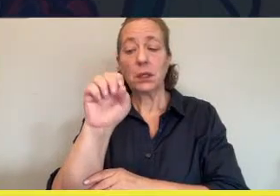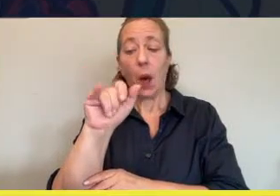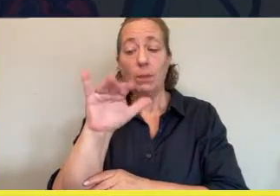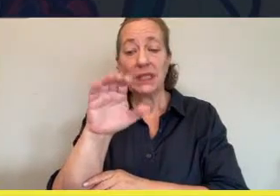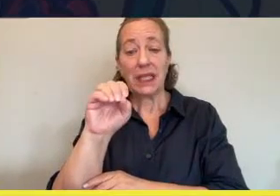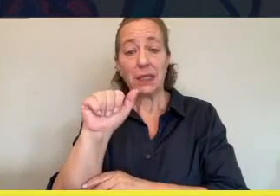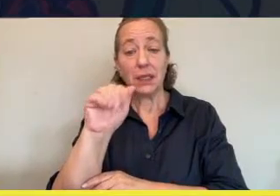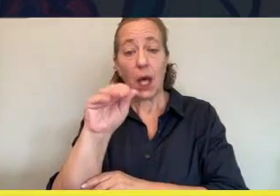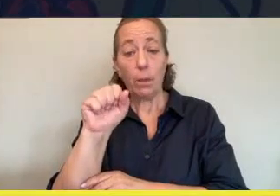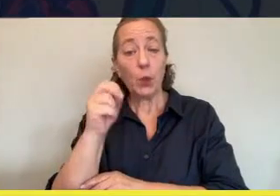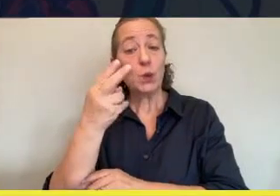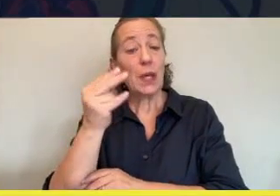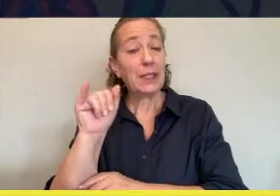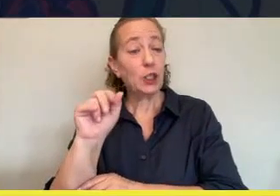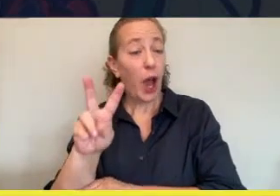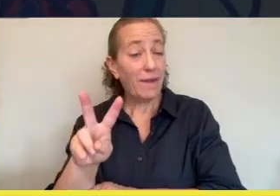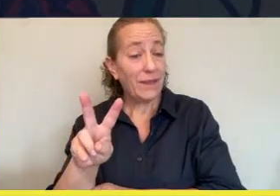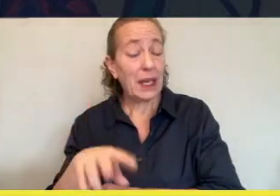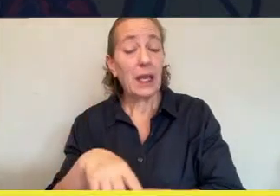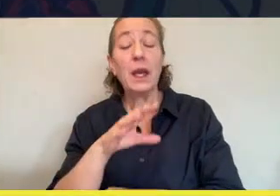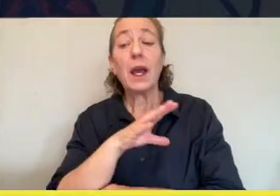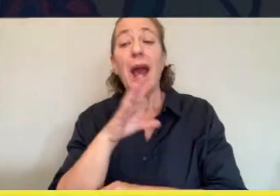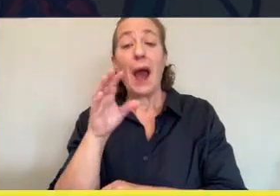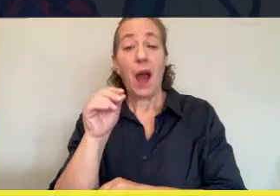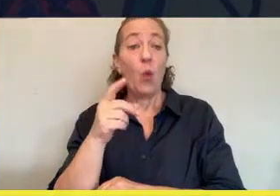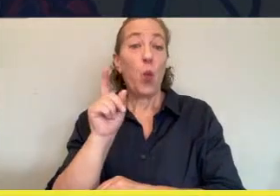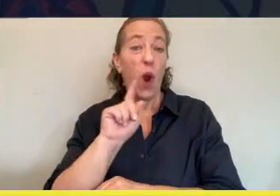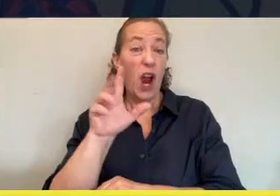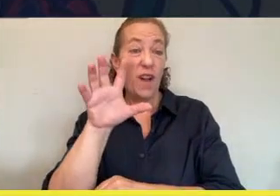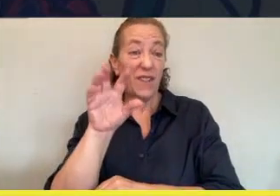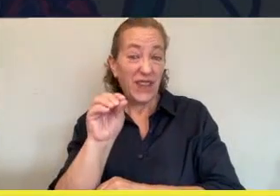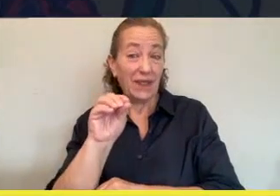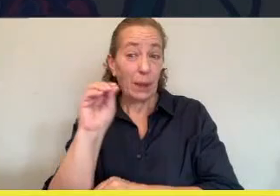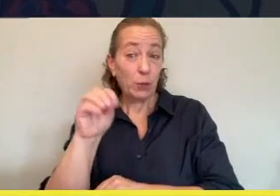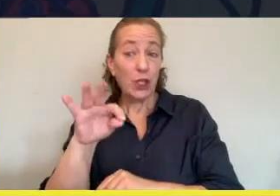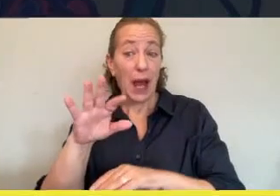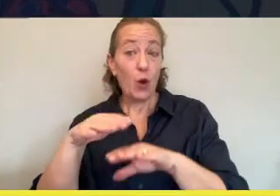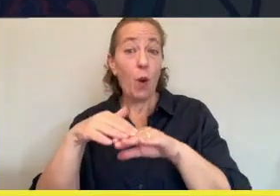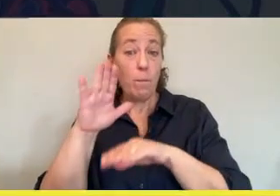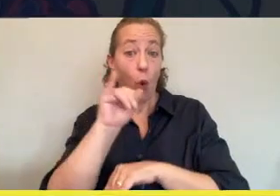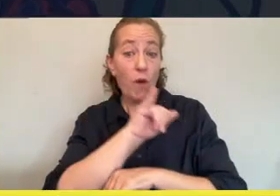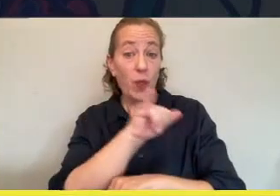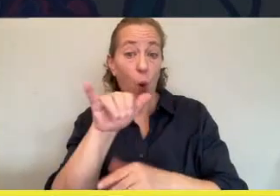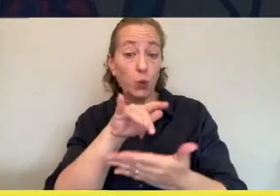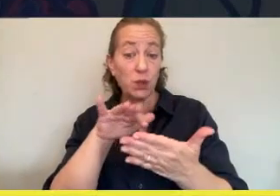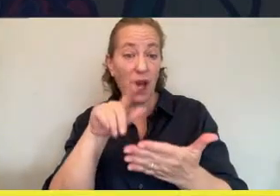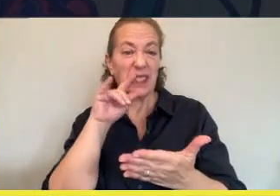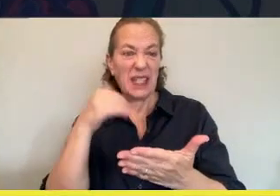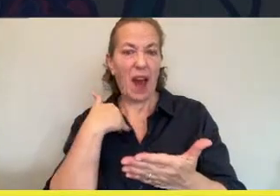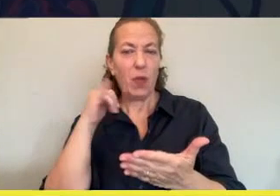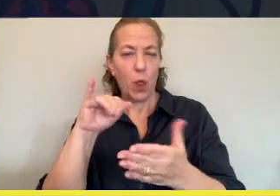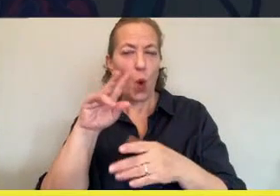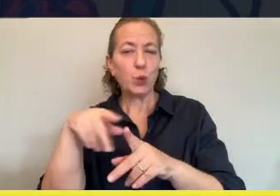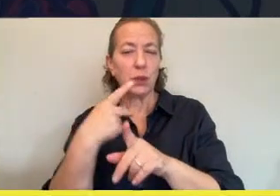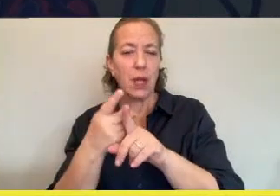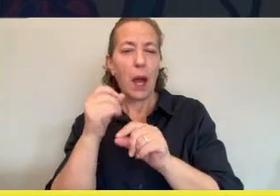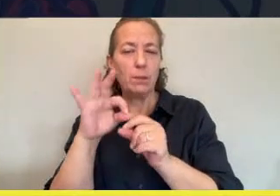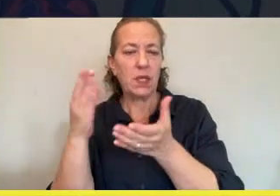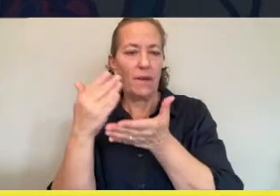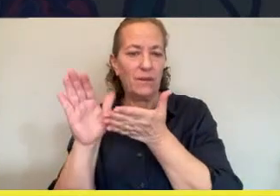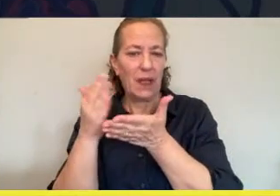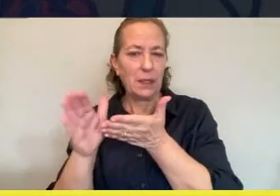conditions, where 50% or more of the studies had these exclusionary statements. Next slide, please.